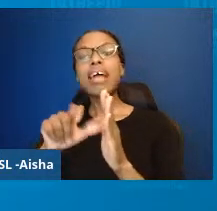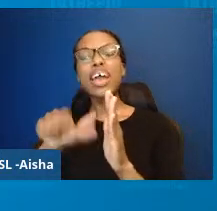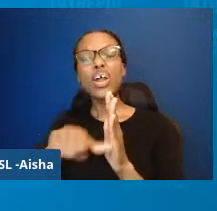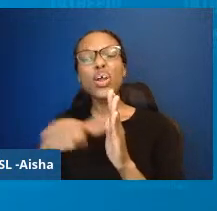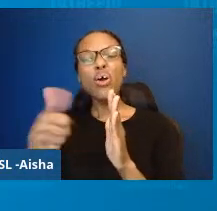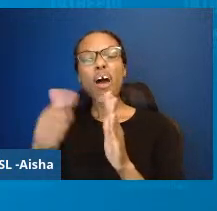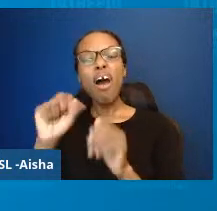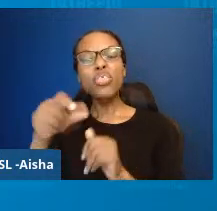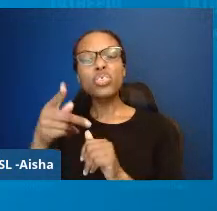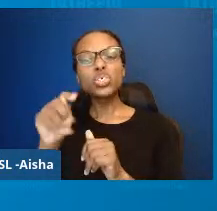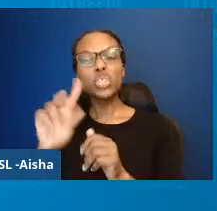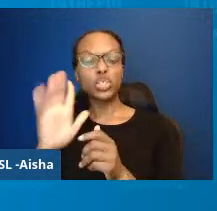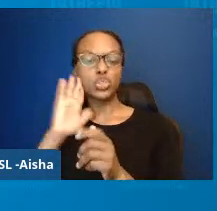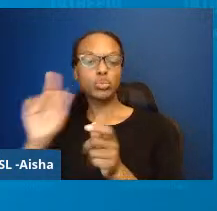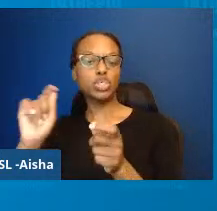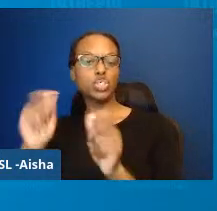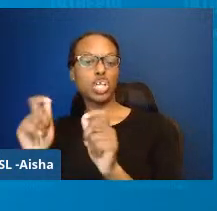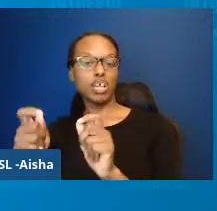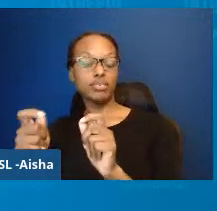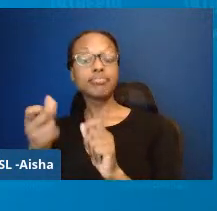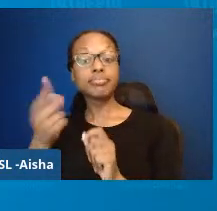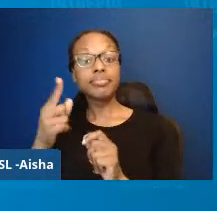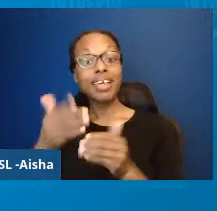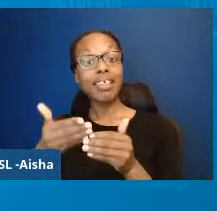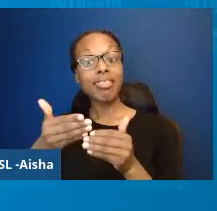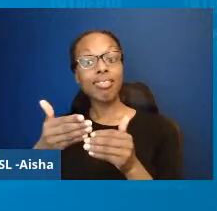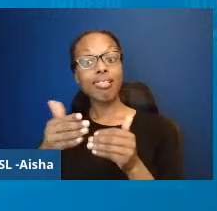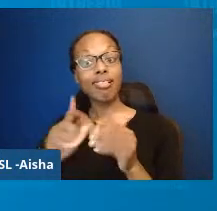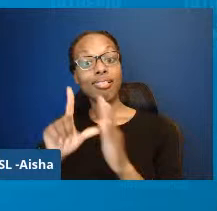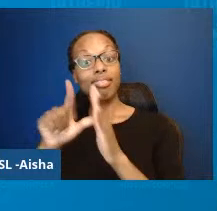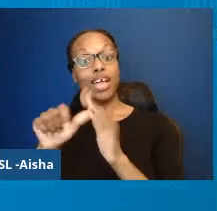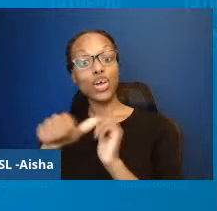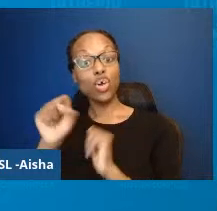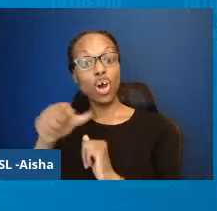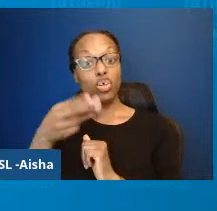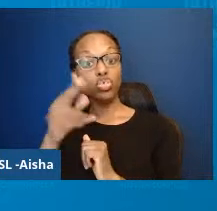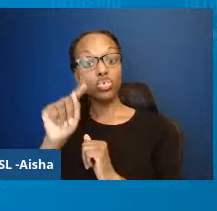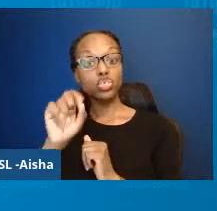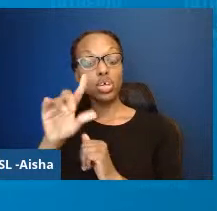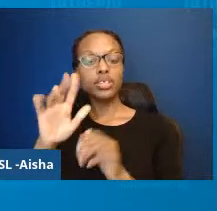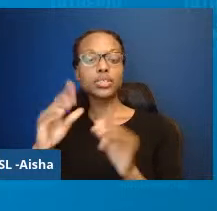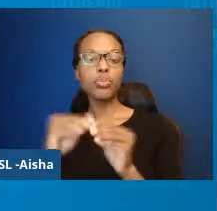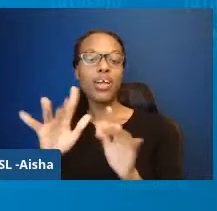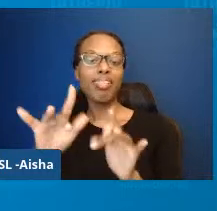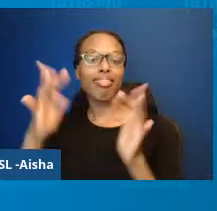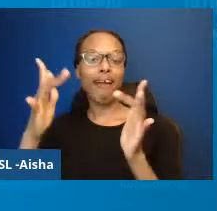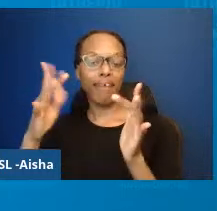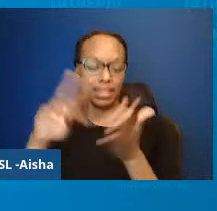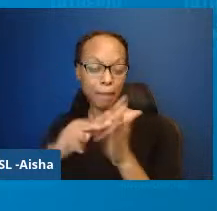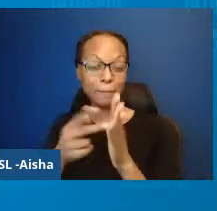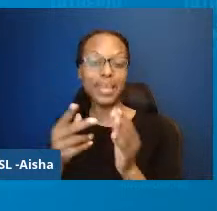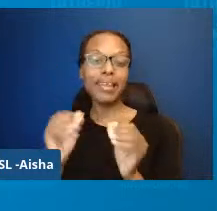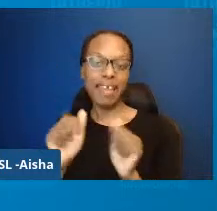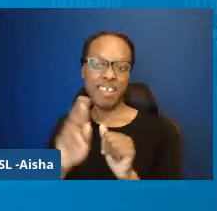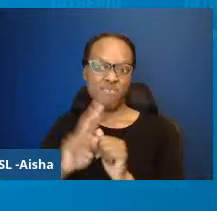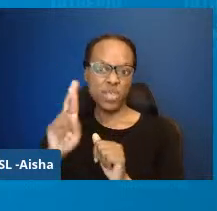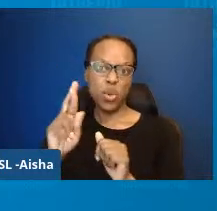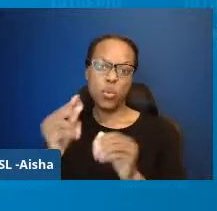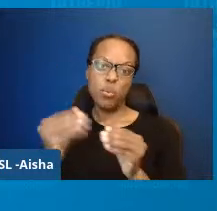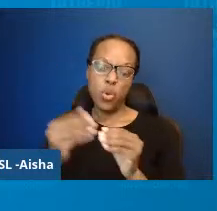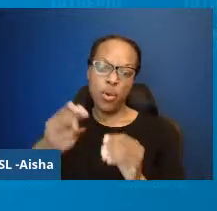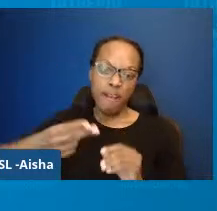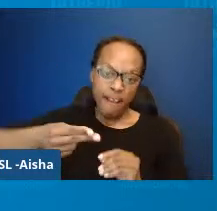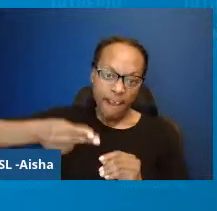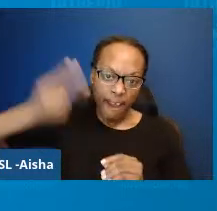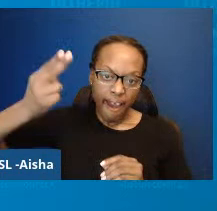primary difference was that the subsequent shuttles were lighter in weight, making them able to fly higher, carry more cargo, and fly to orbits with a